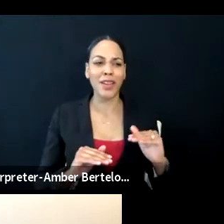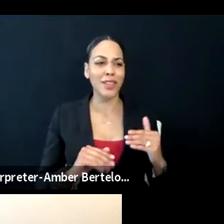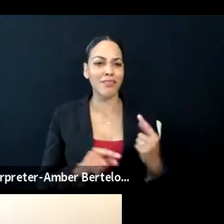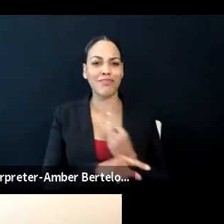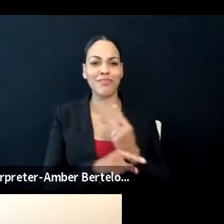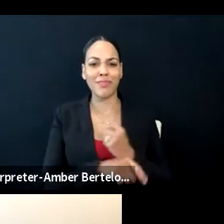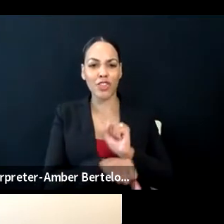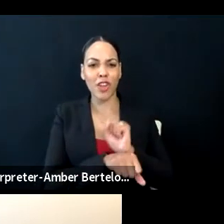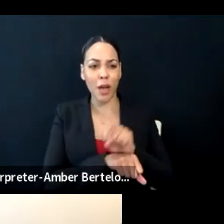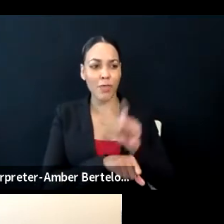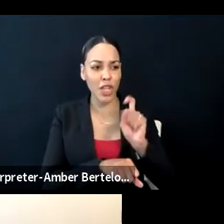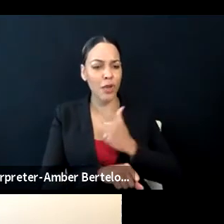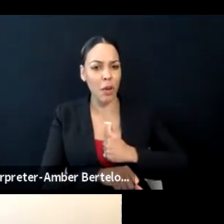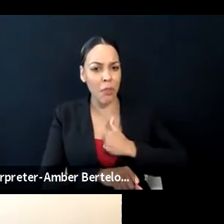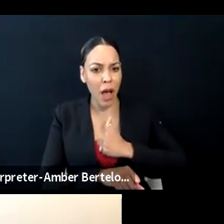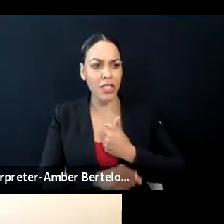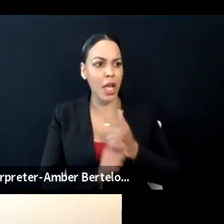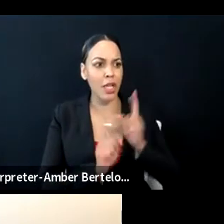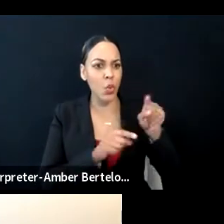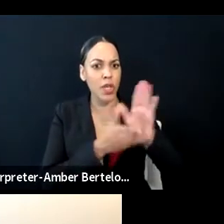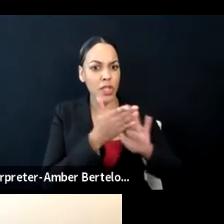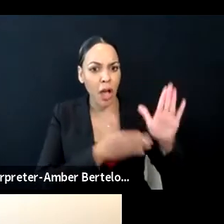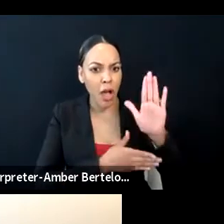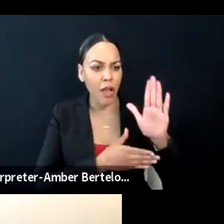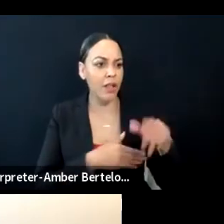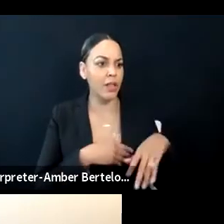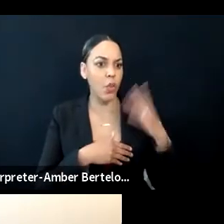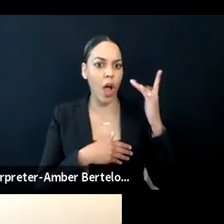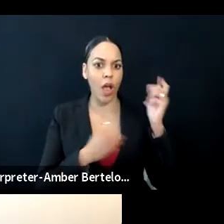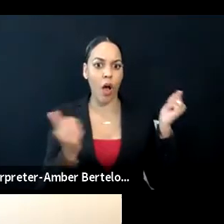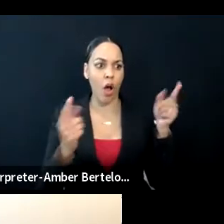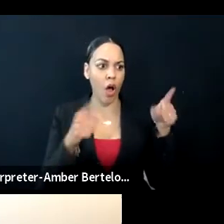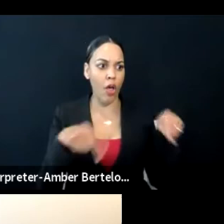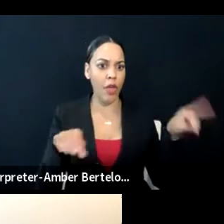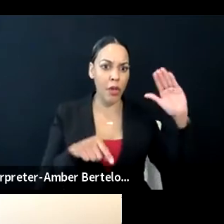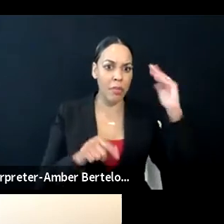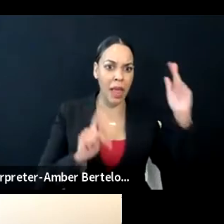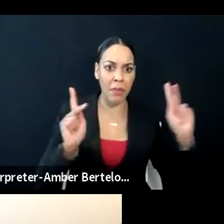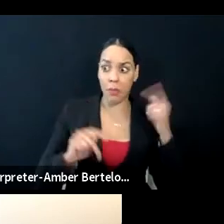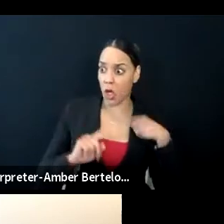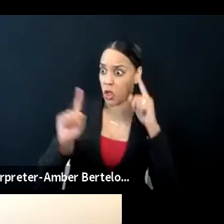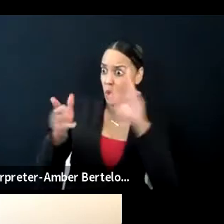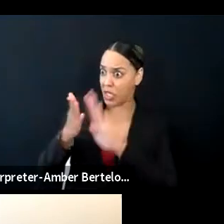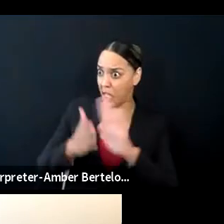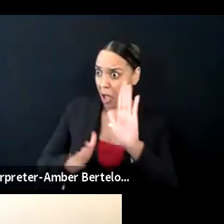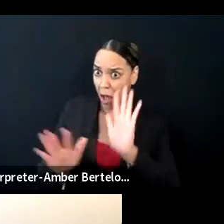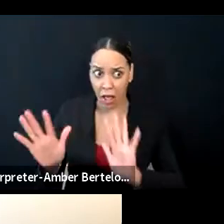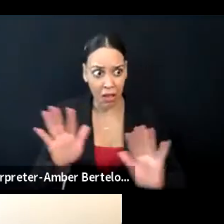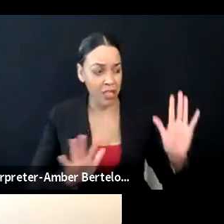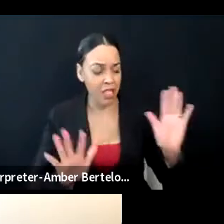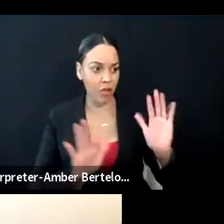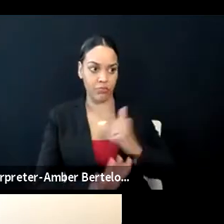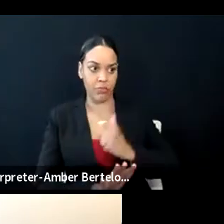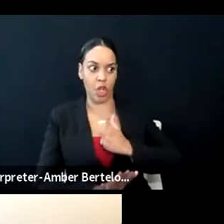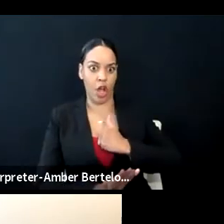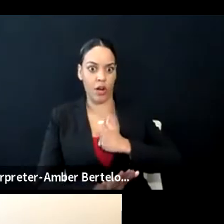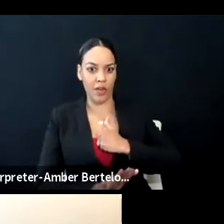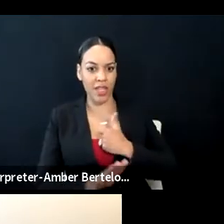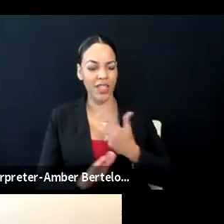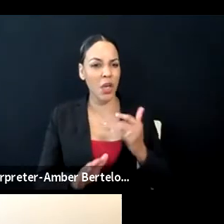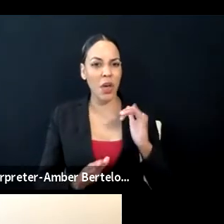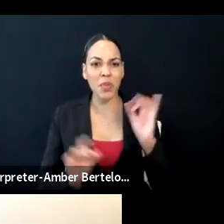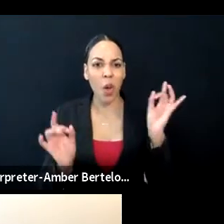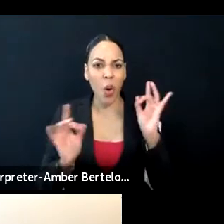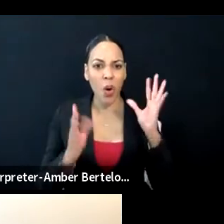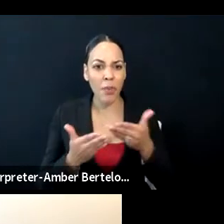apologize for the fact that she went to college, because all of the non-melanated people around her were like, "You went to college? You really from here?" I mean, it was just this horrible thing. And